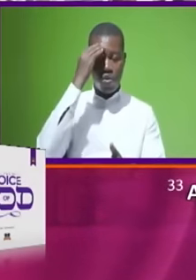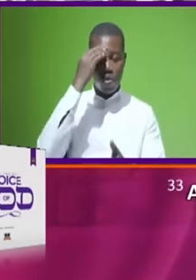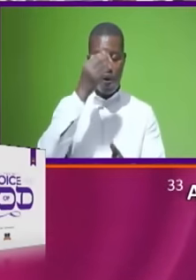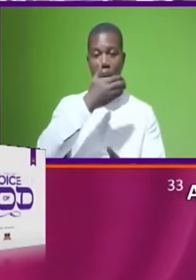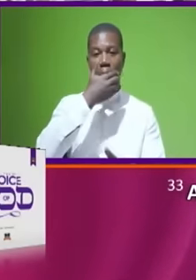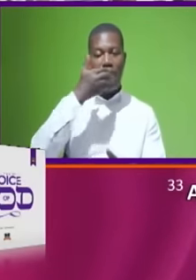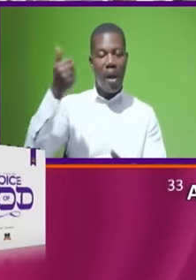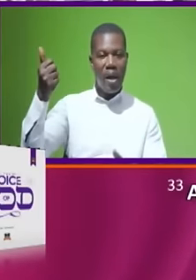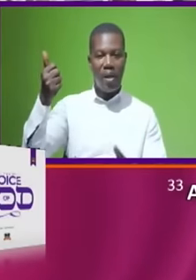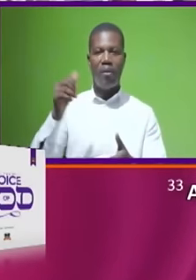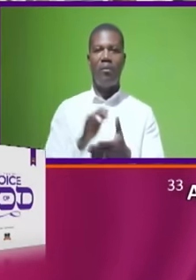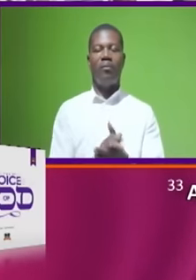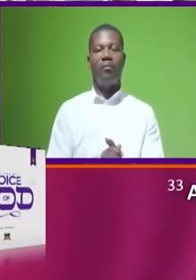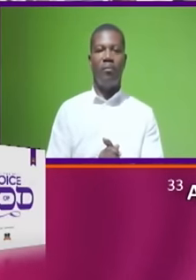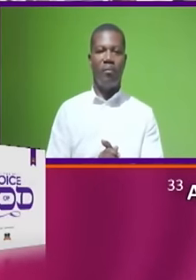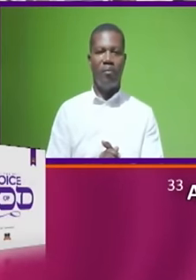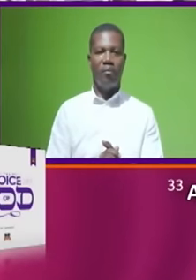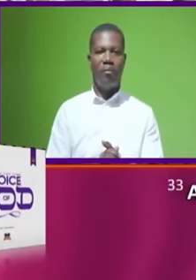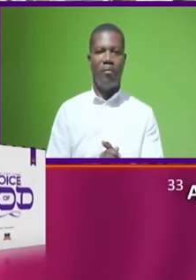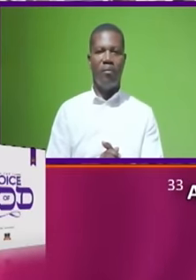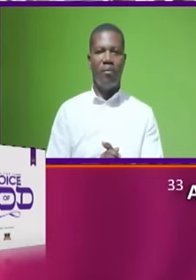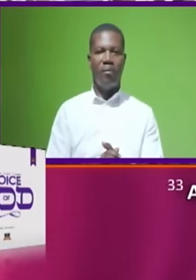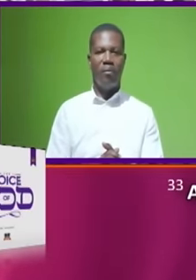you all to know me well. Yes.